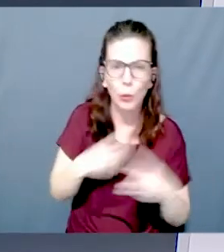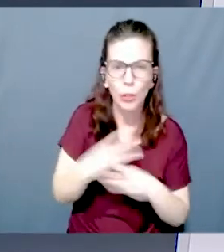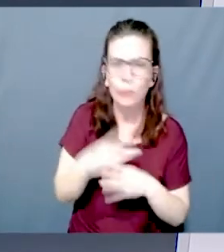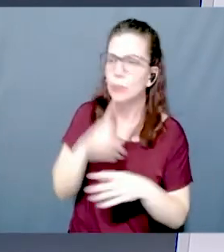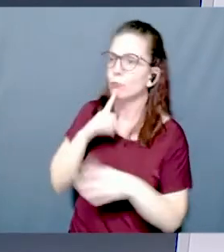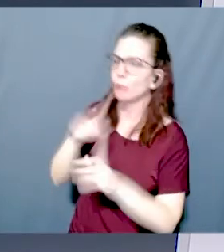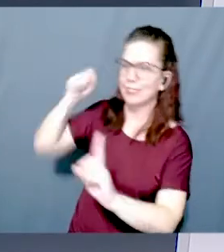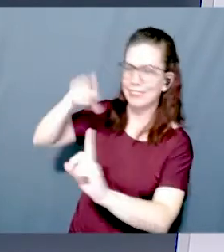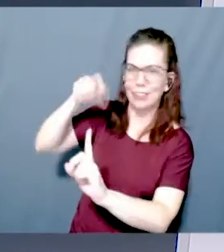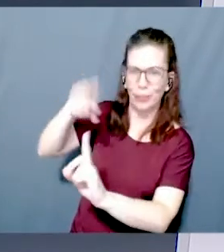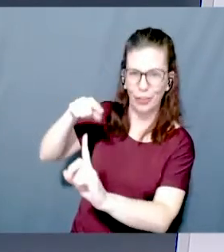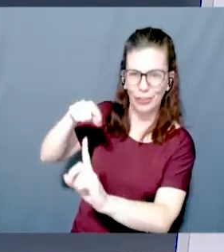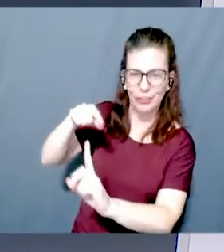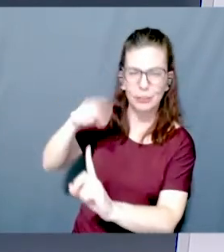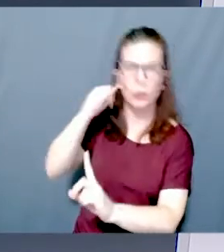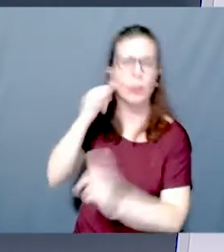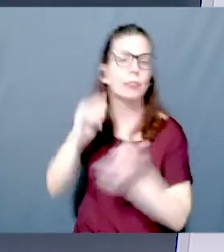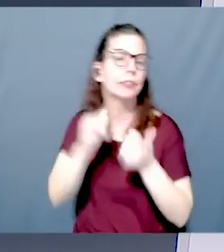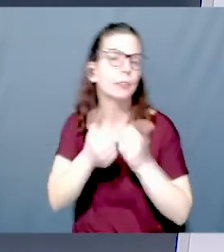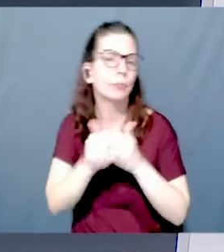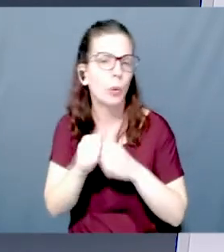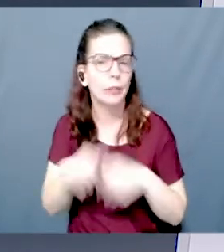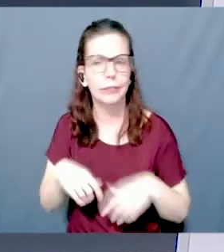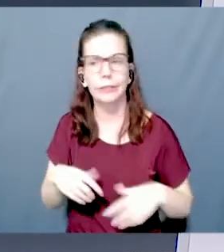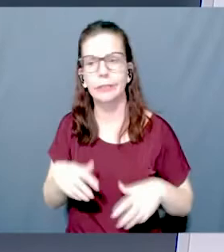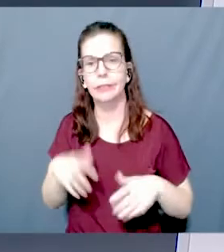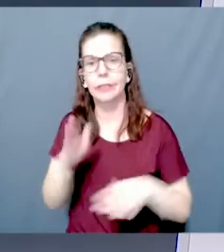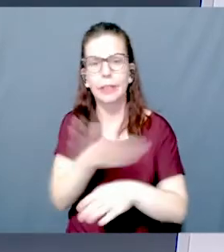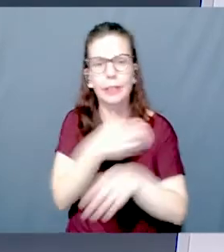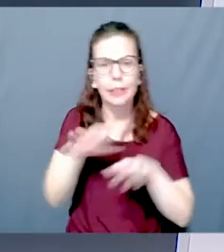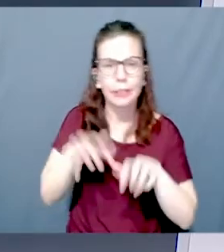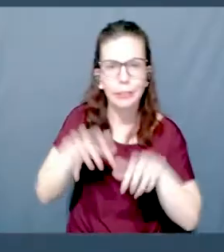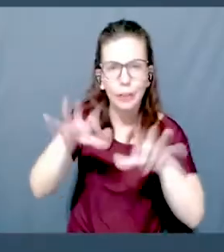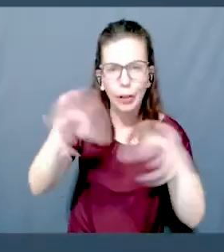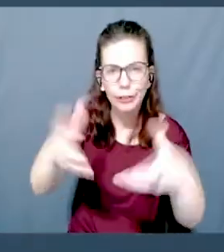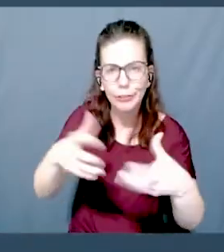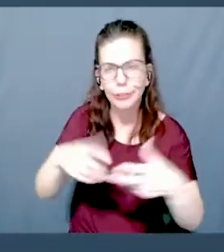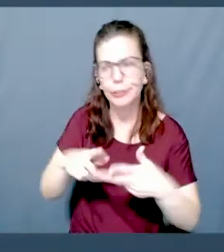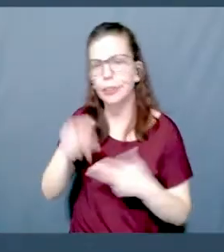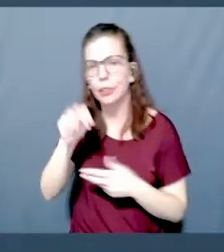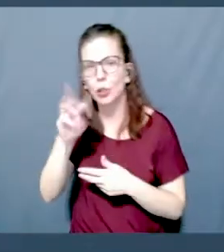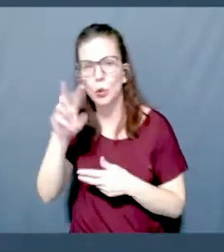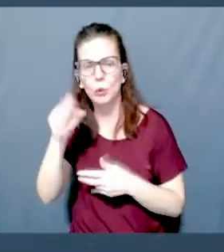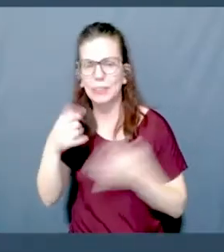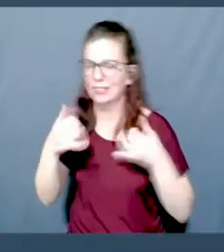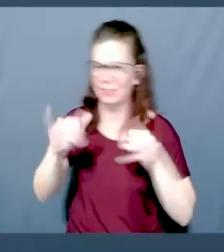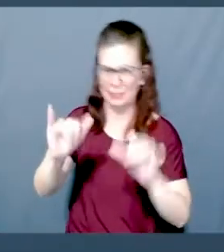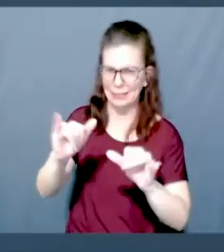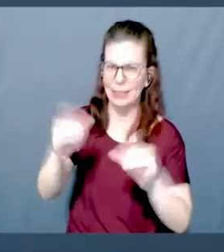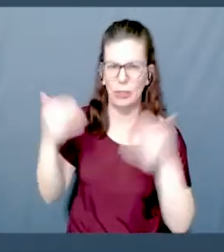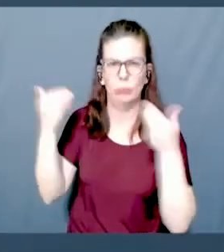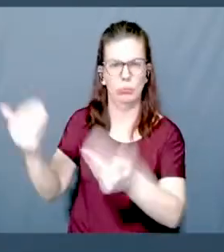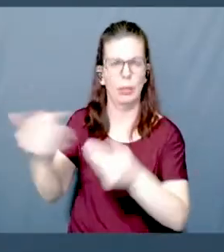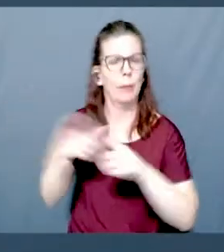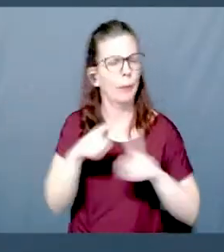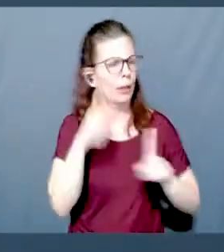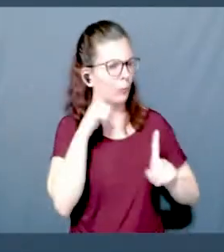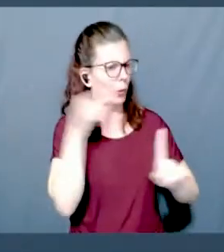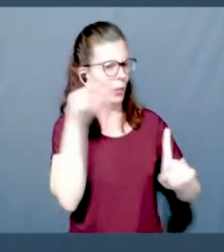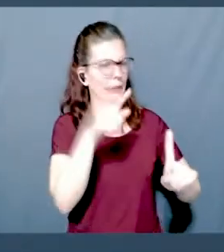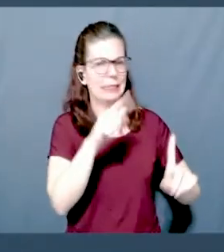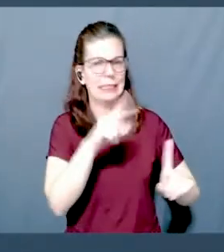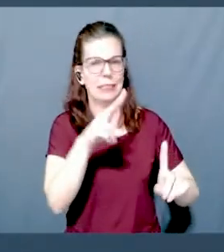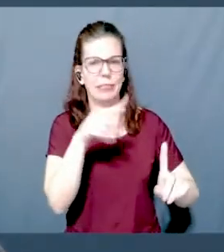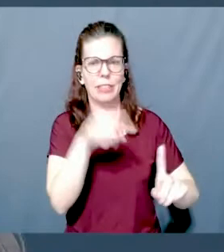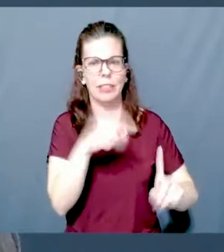if you're doing sporting events, concerts, news, all of that still makes sense. But when we think of sort of linear television, when you're at home flipping